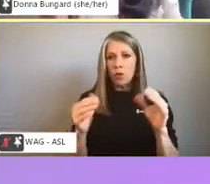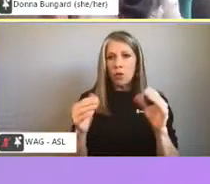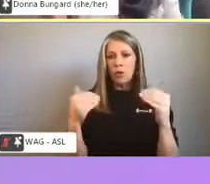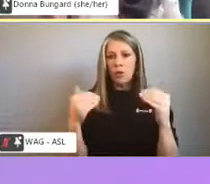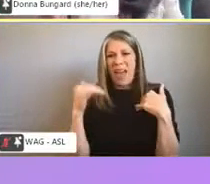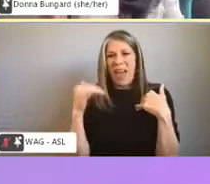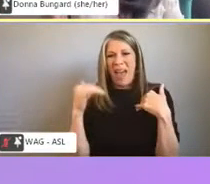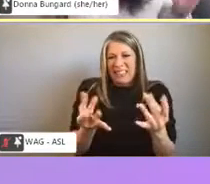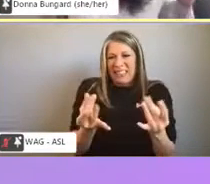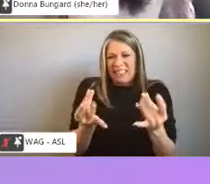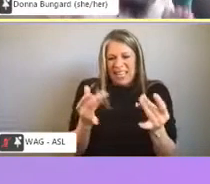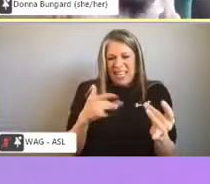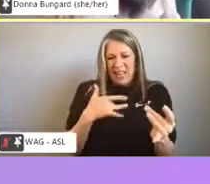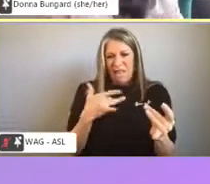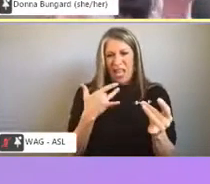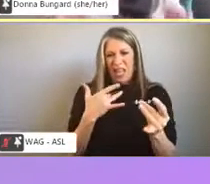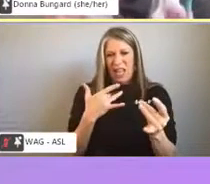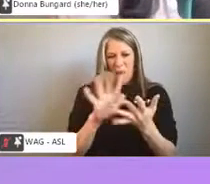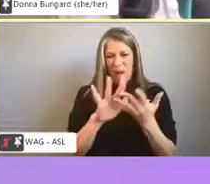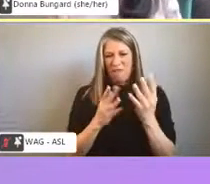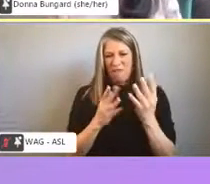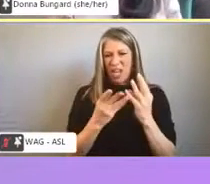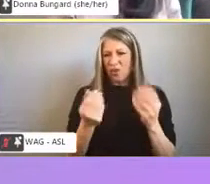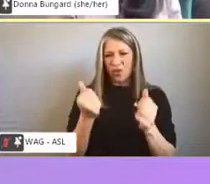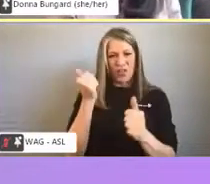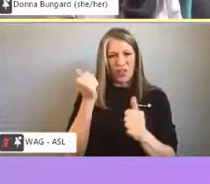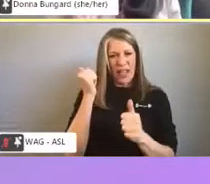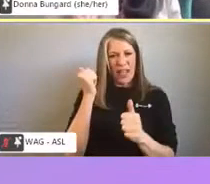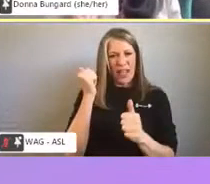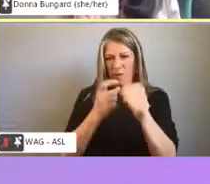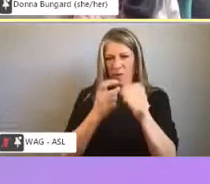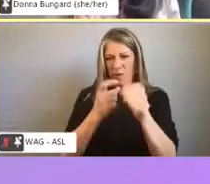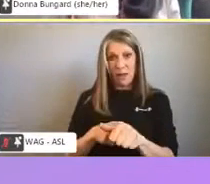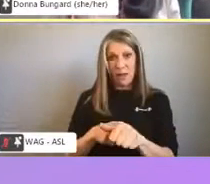that sticky feeling on my finger every time.